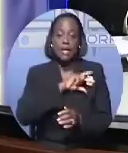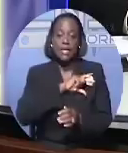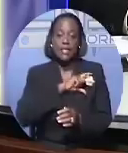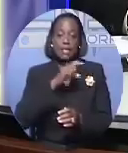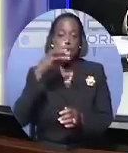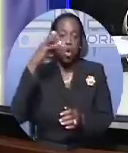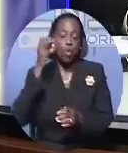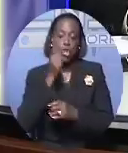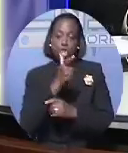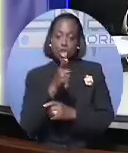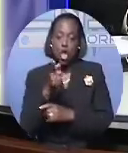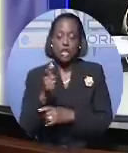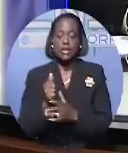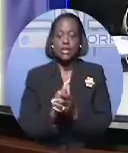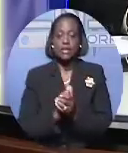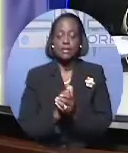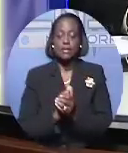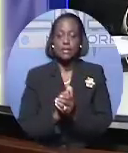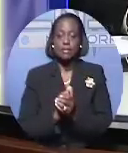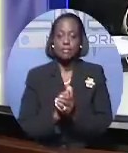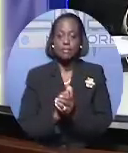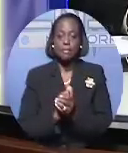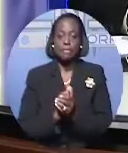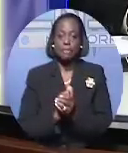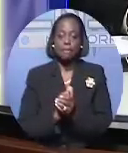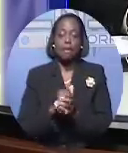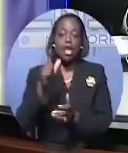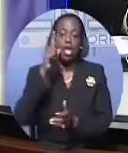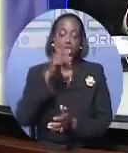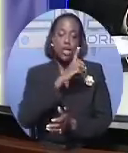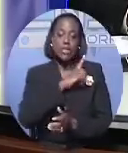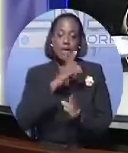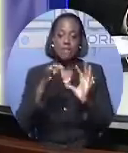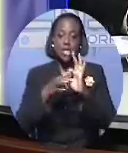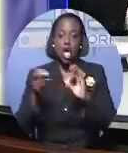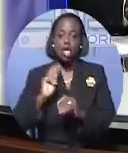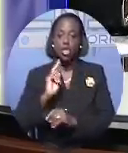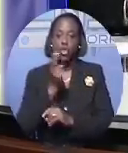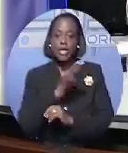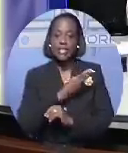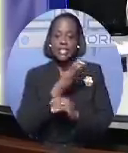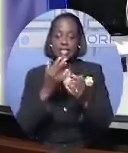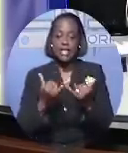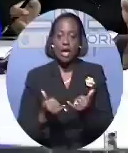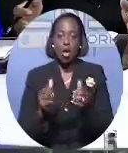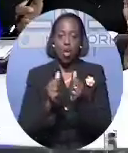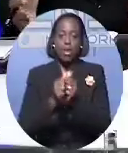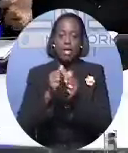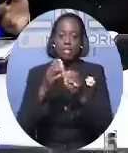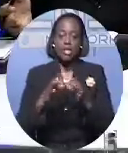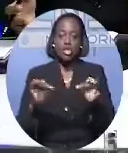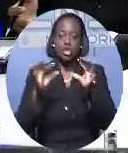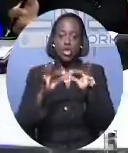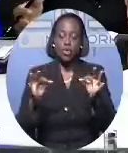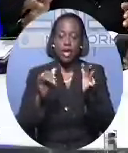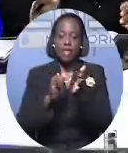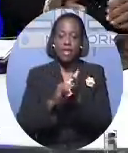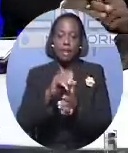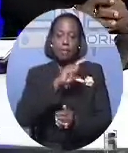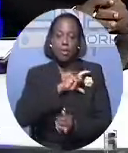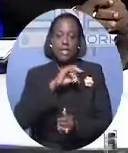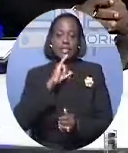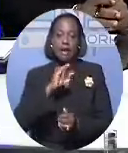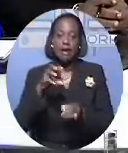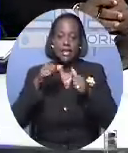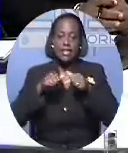shot during a gunfire exchange. LaDawn Davis joins us now in studio with the dramatic story. Police continue to investigate as they